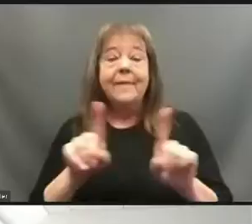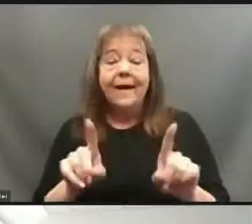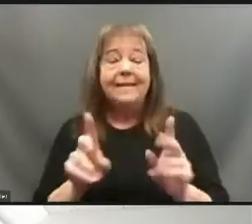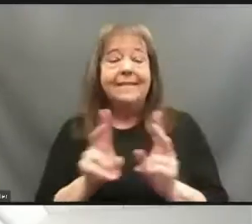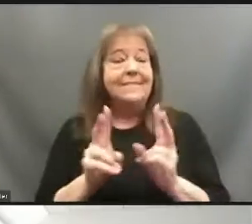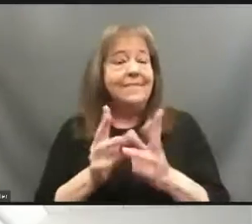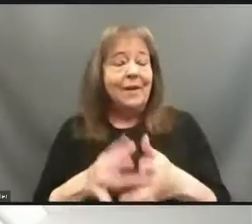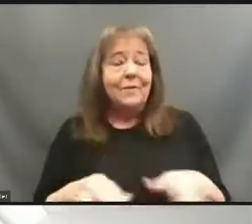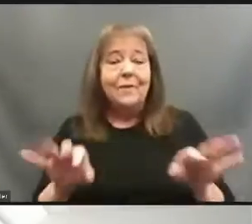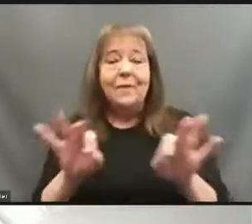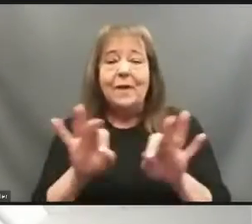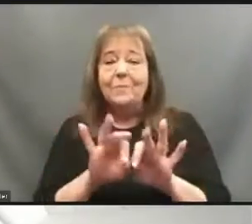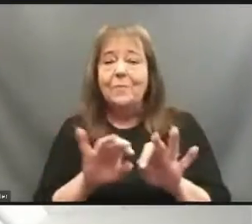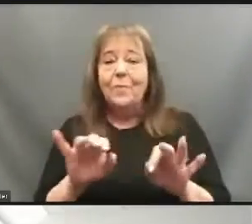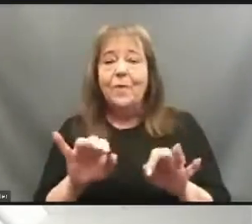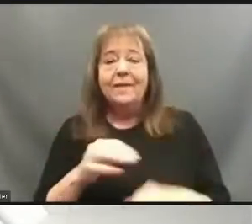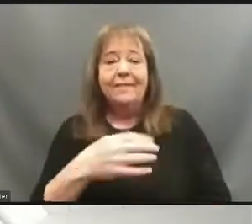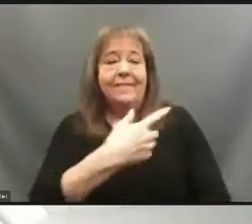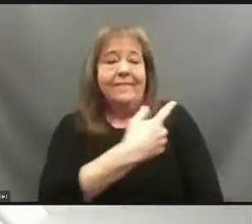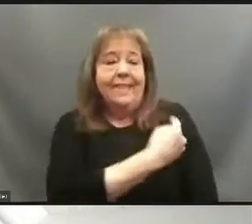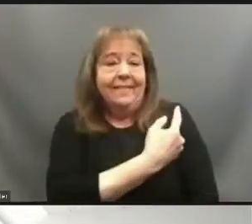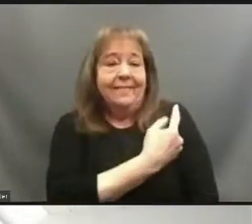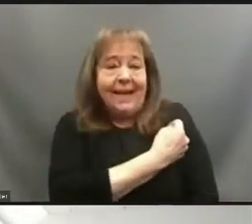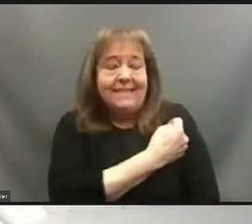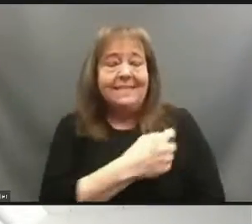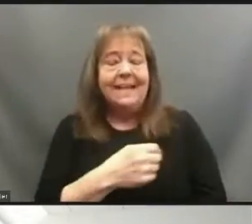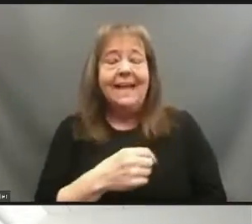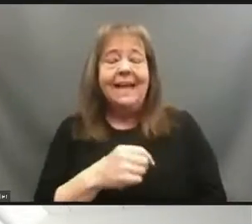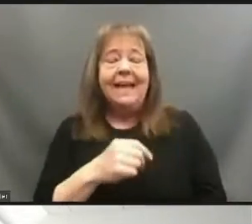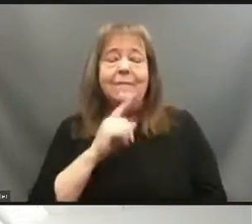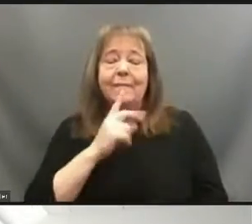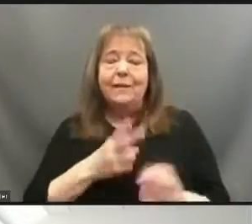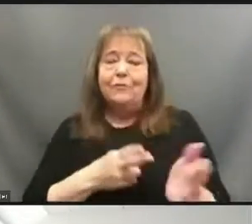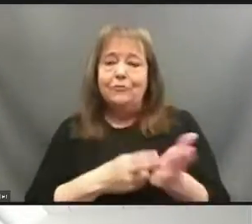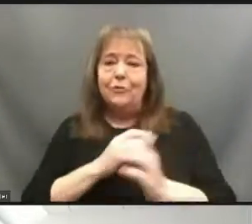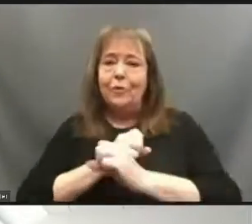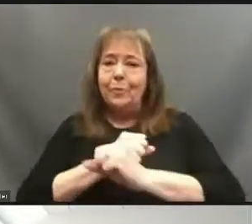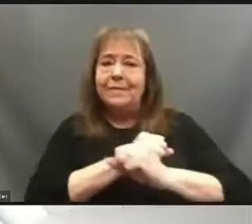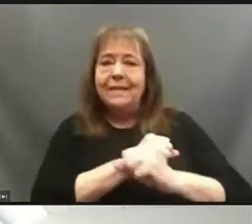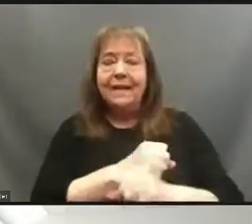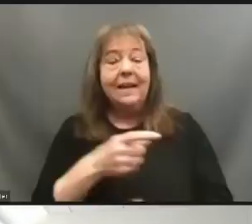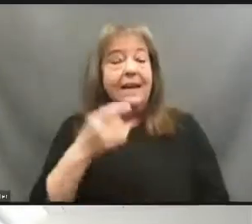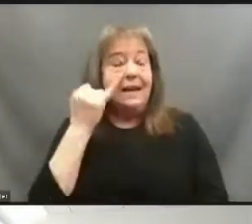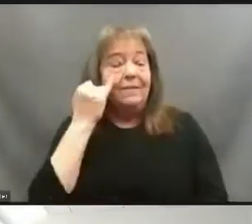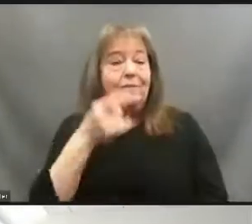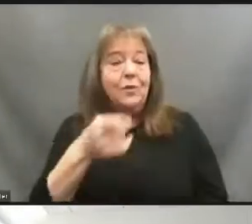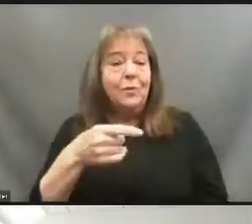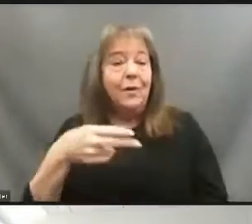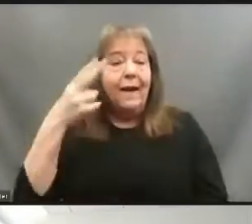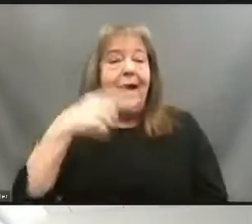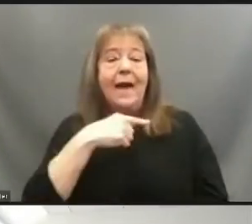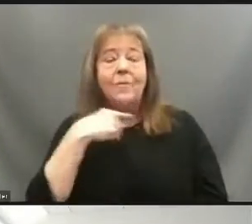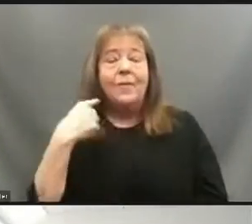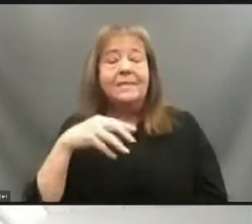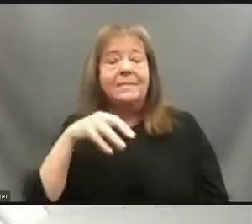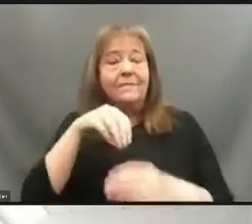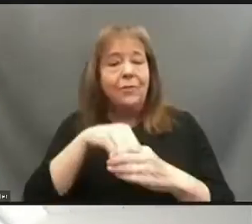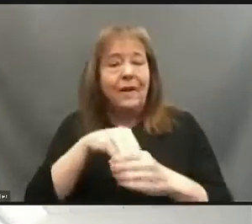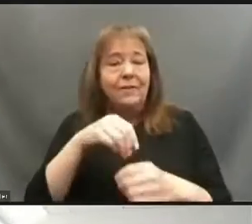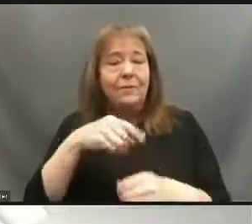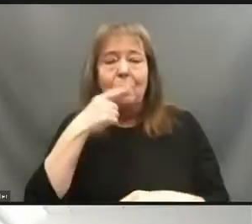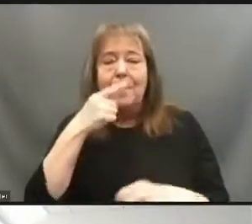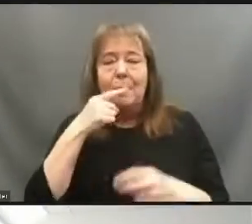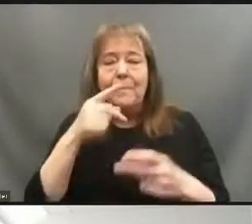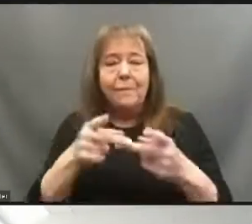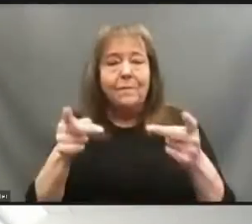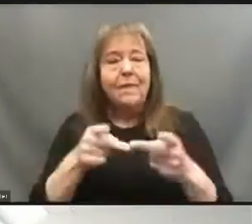of things like the vaccines and making sure that we're protected. And if you're in a high risk situation indoors with in public spaces